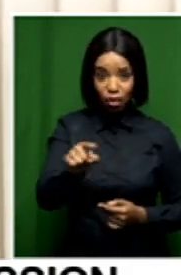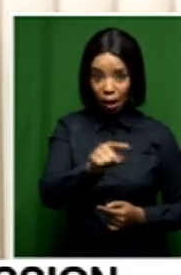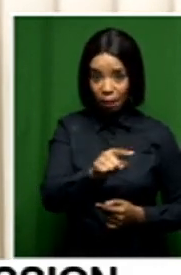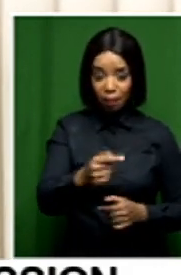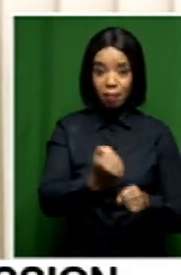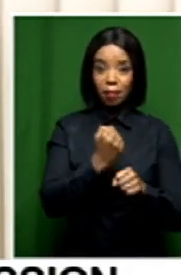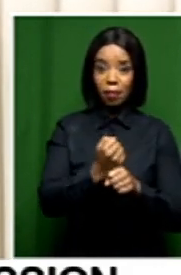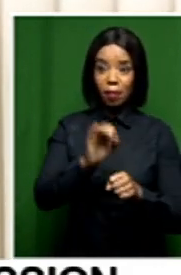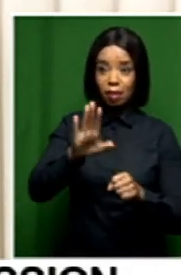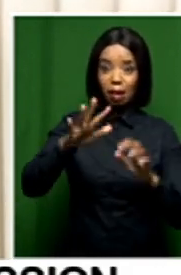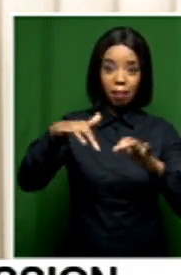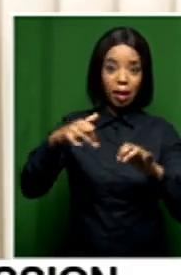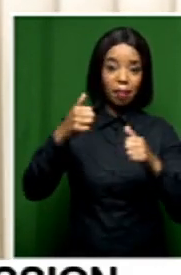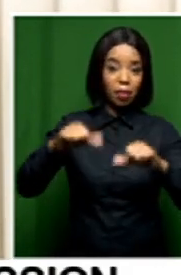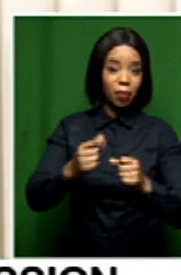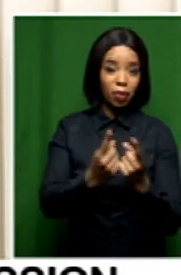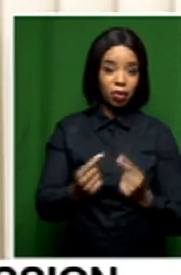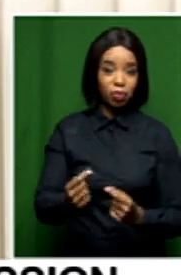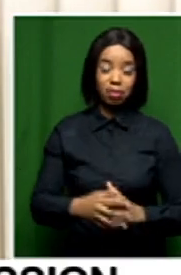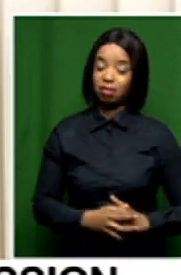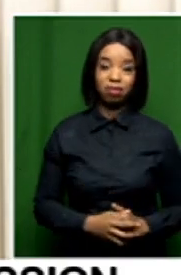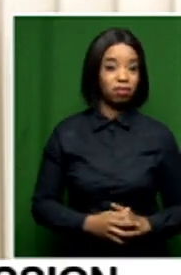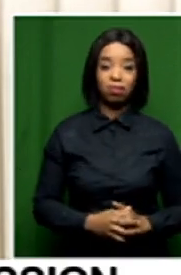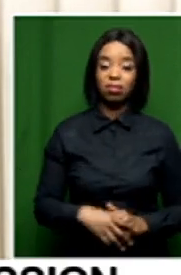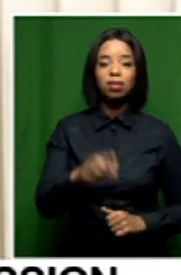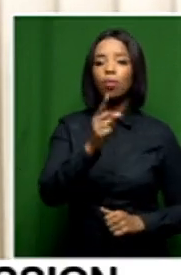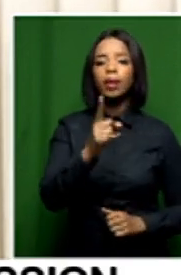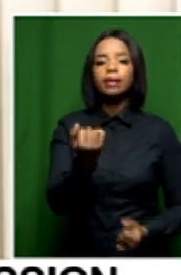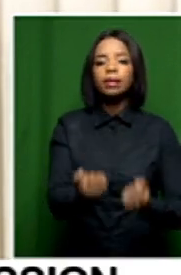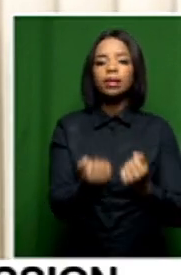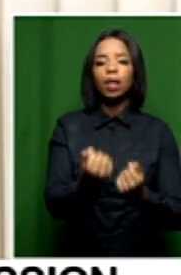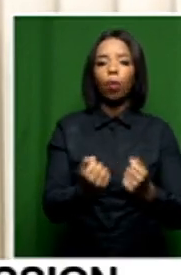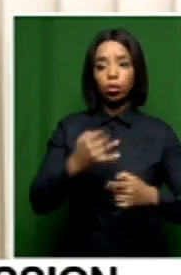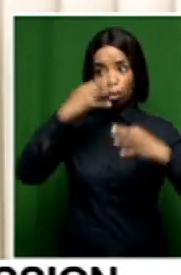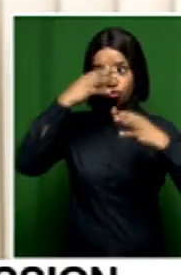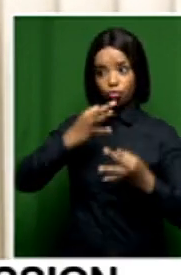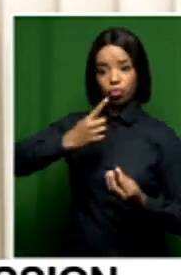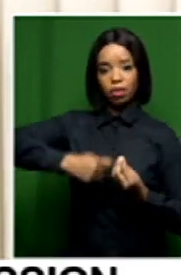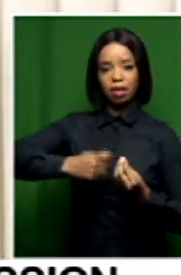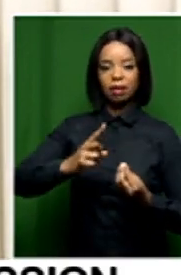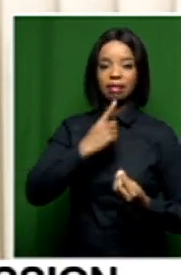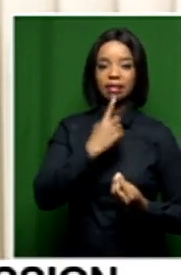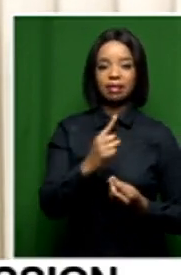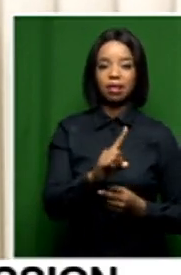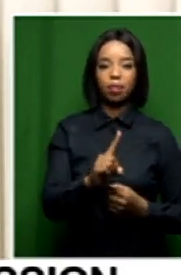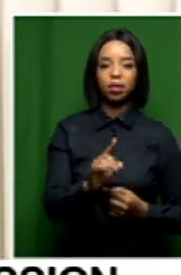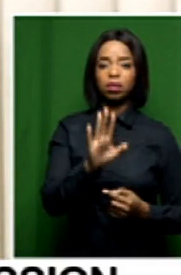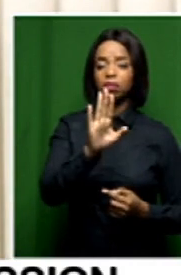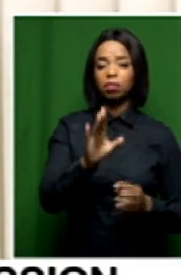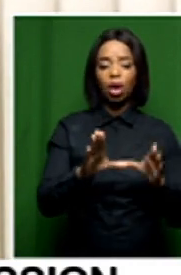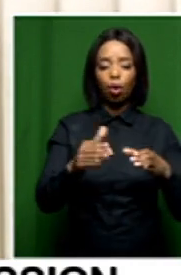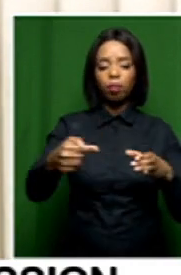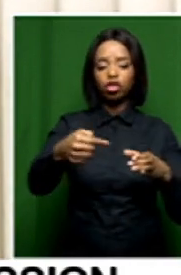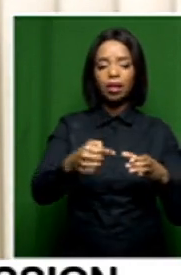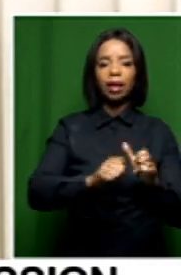and sub-delegating their duties. And once a court ruling has come out and said the commission did not follow the prescription which it